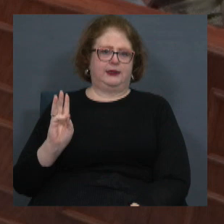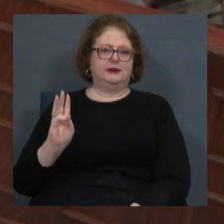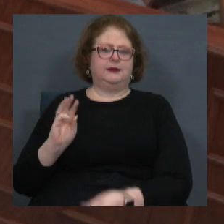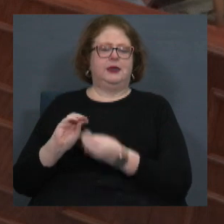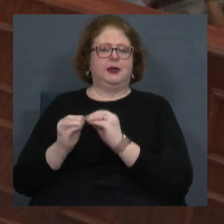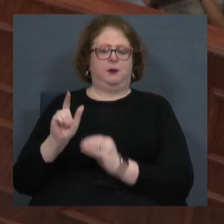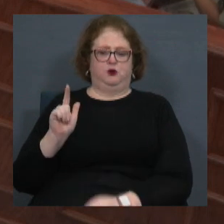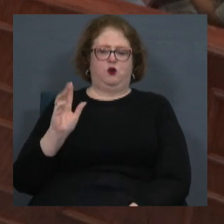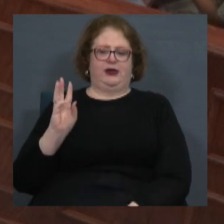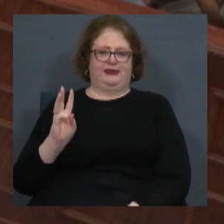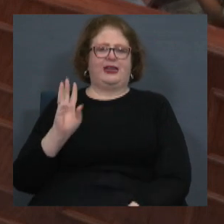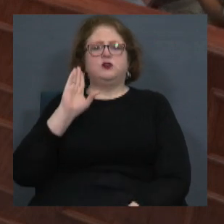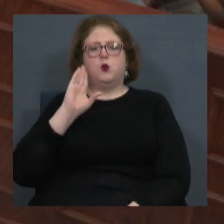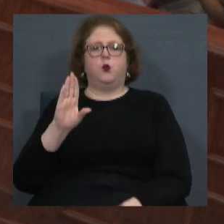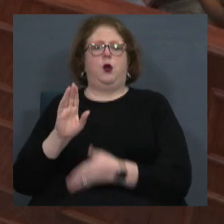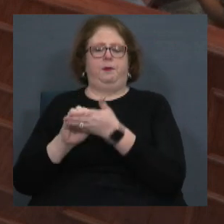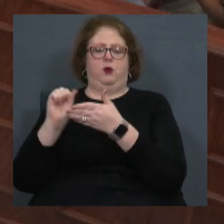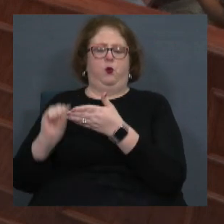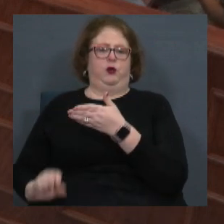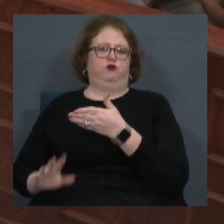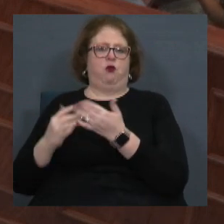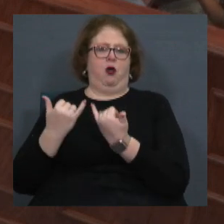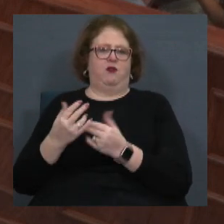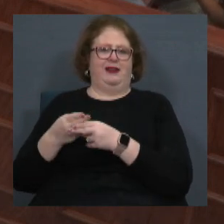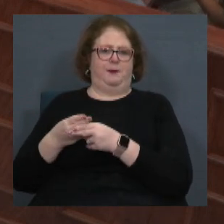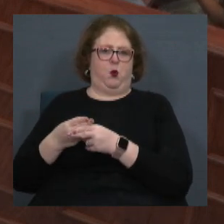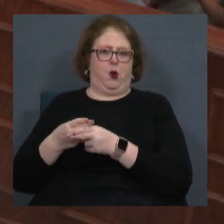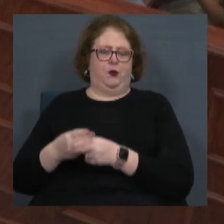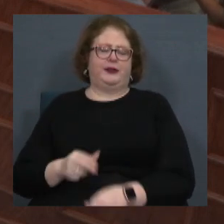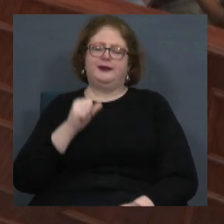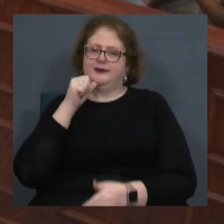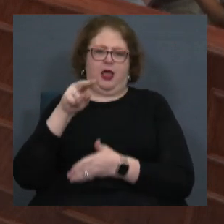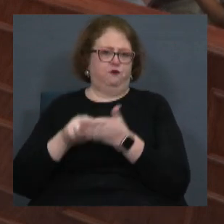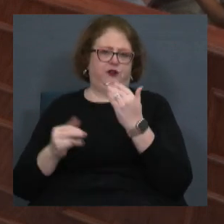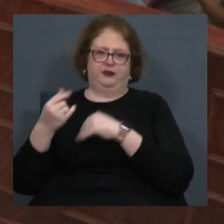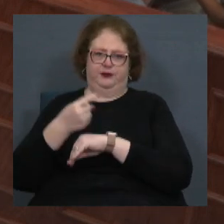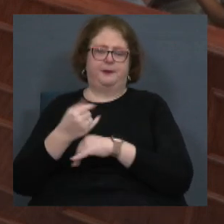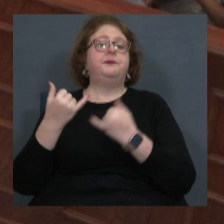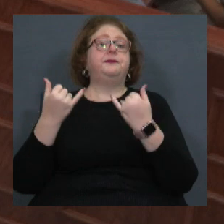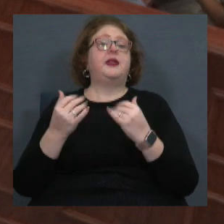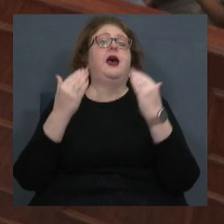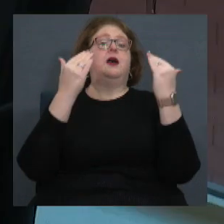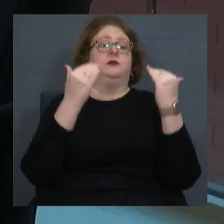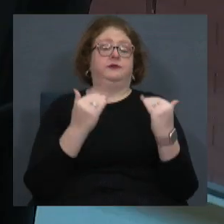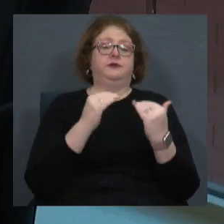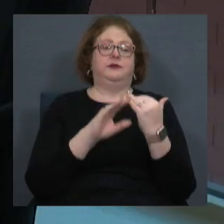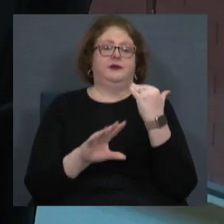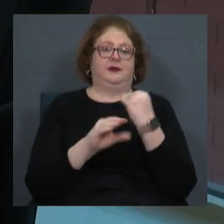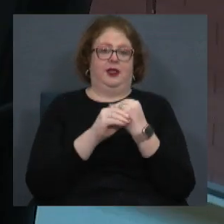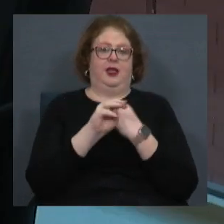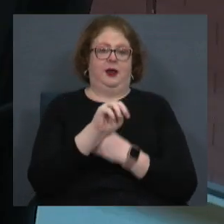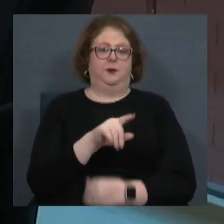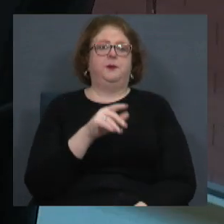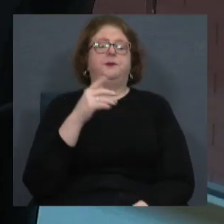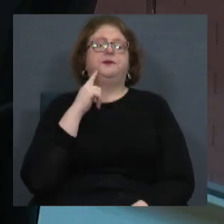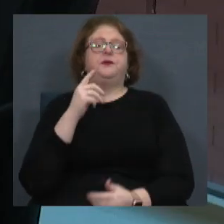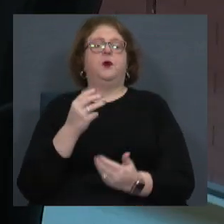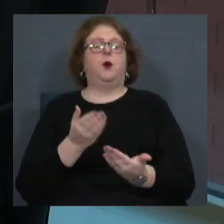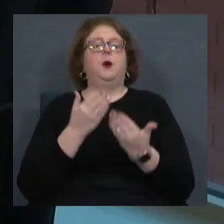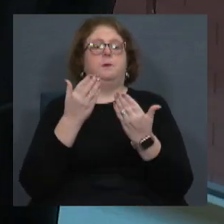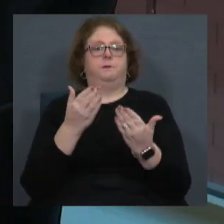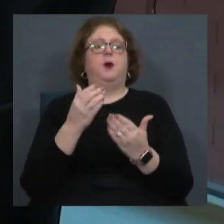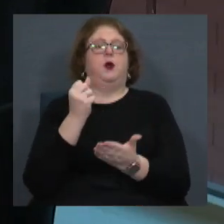number 26 will not be read today. Madam Clerk, if you would, please read the agenda M1. A motion to approve